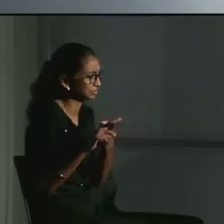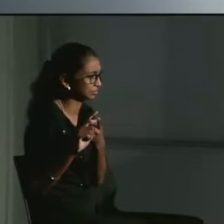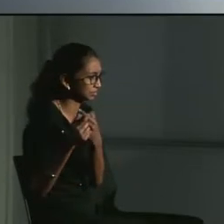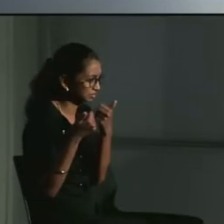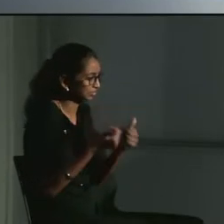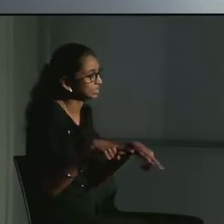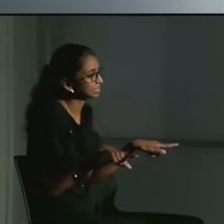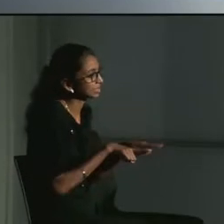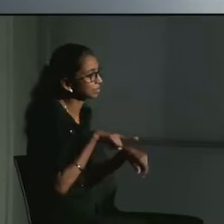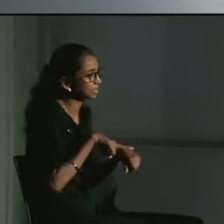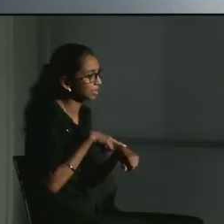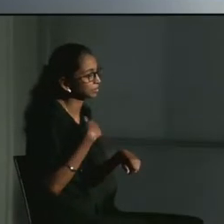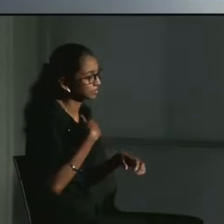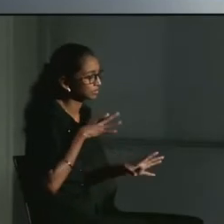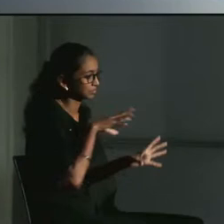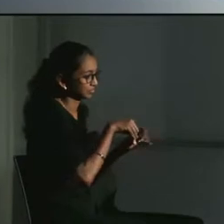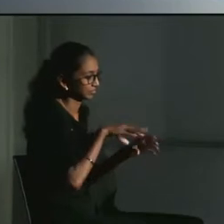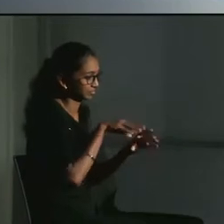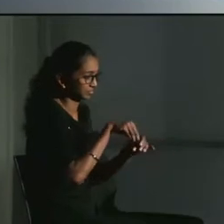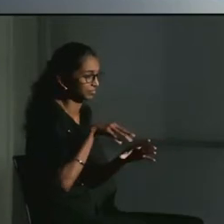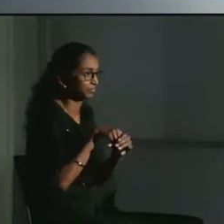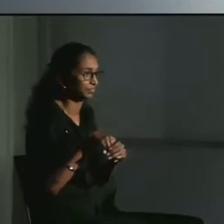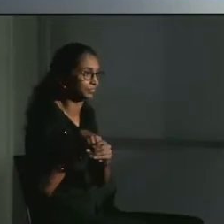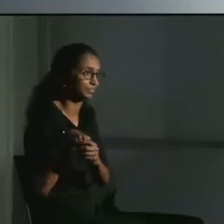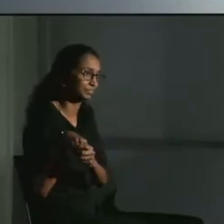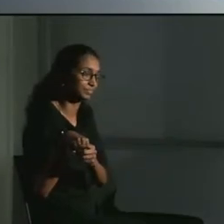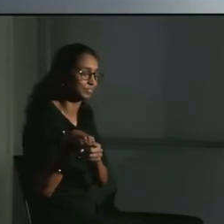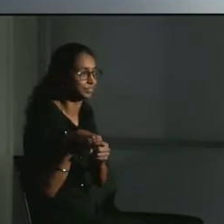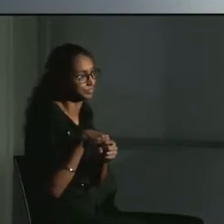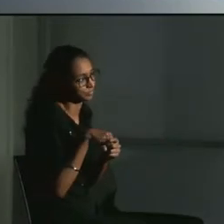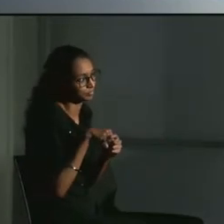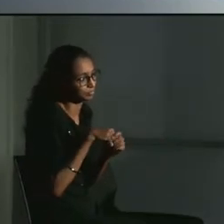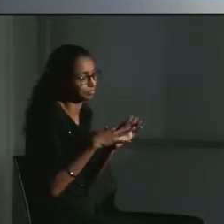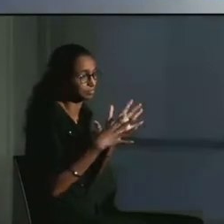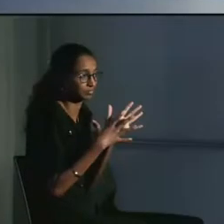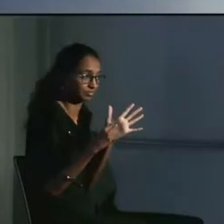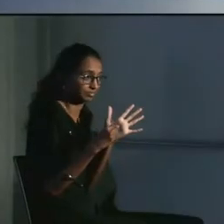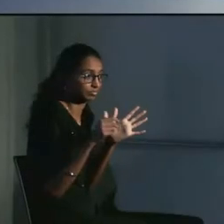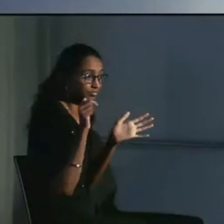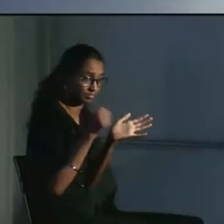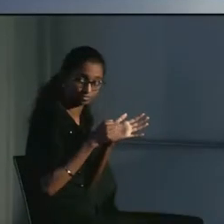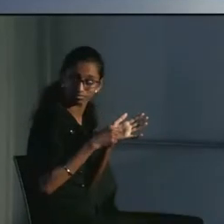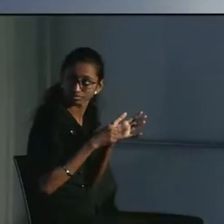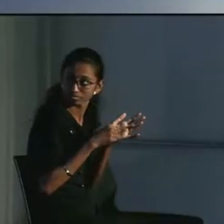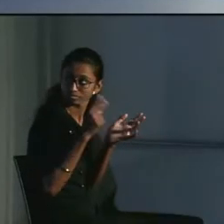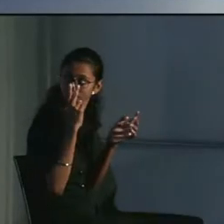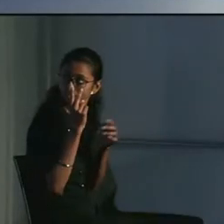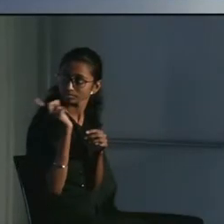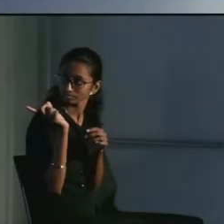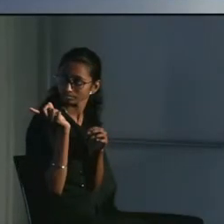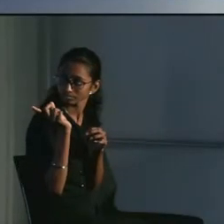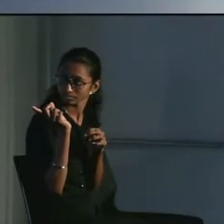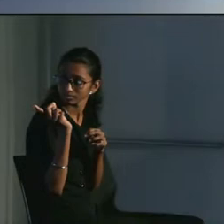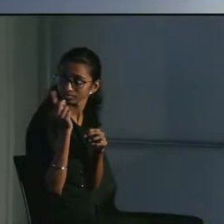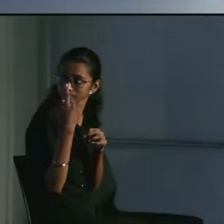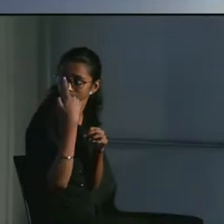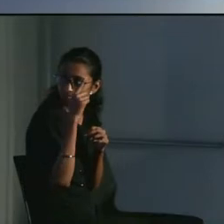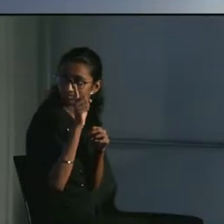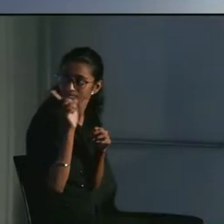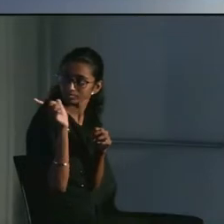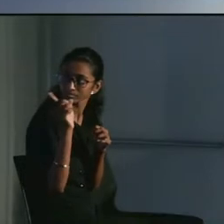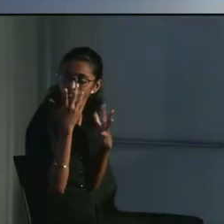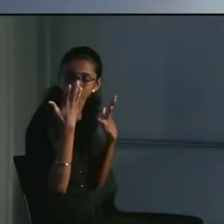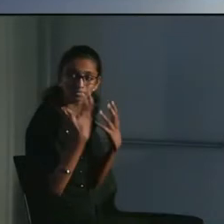same time. So we were involved in most of those protests. And these acts of violence were systematically hidden